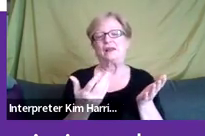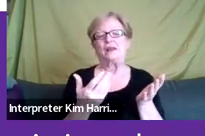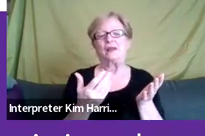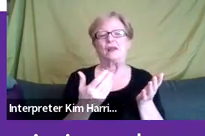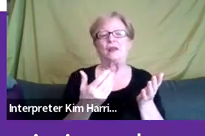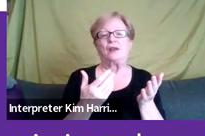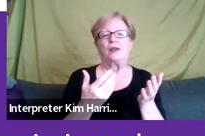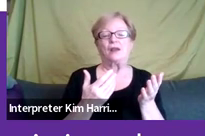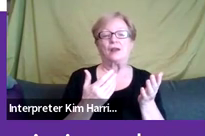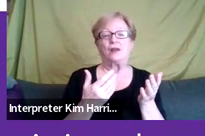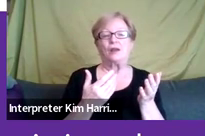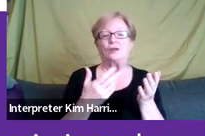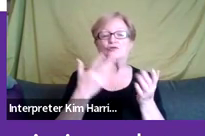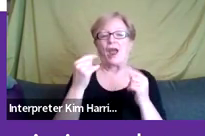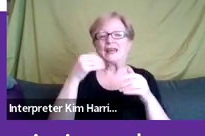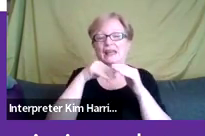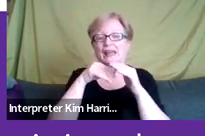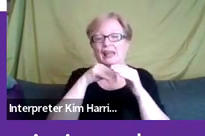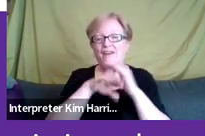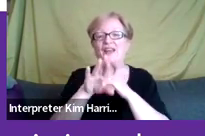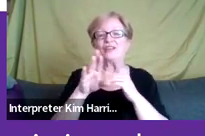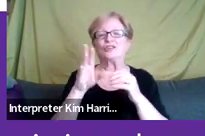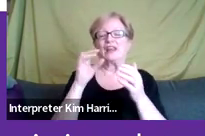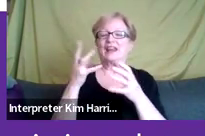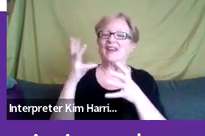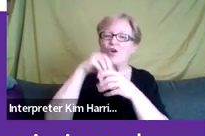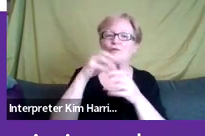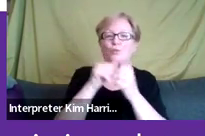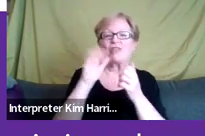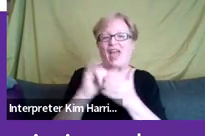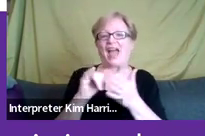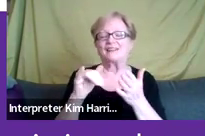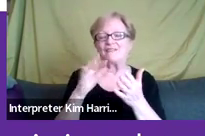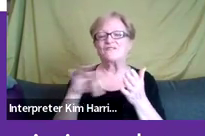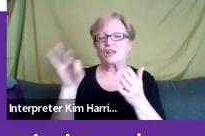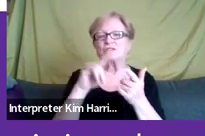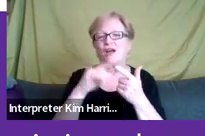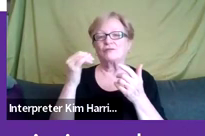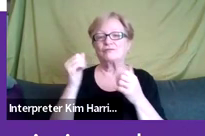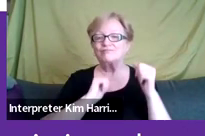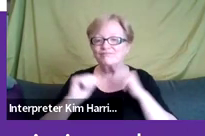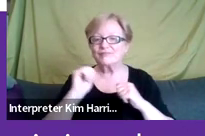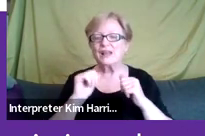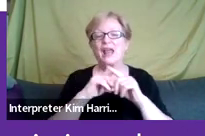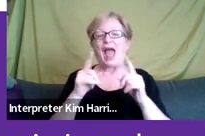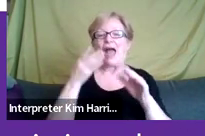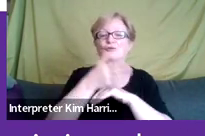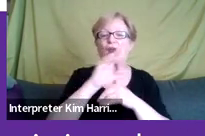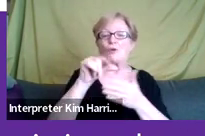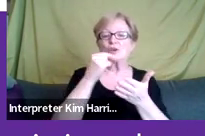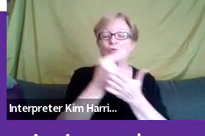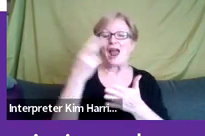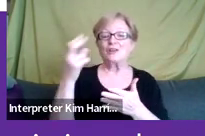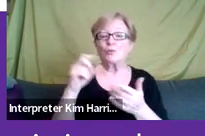into the field. In particular, after I graduated from high school, I wanted to go